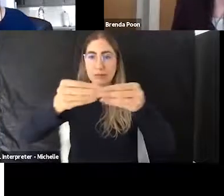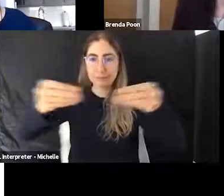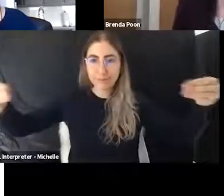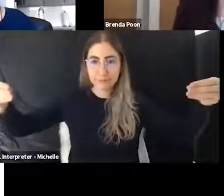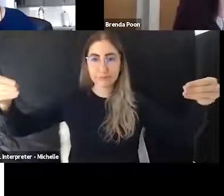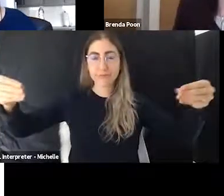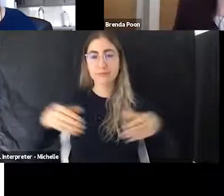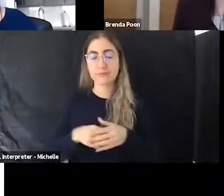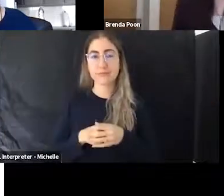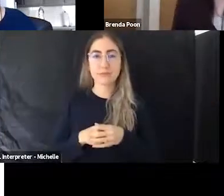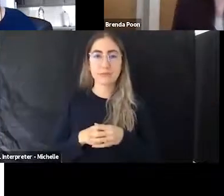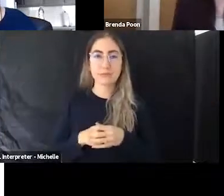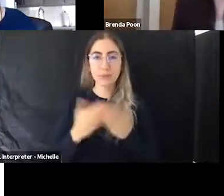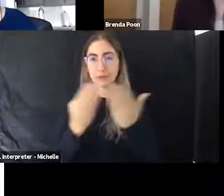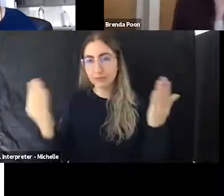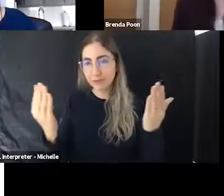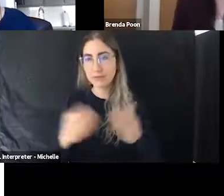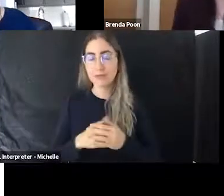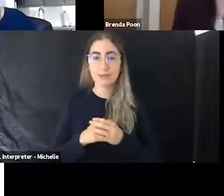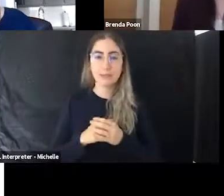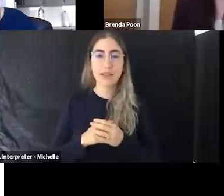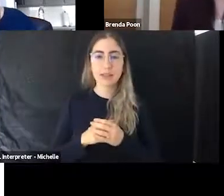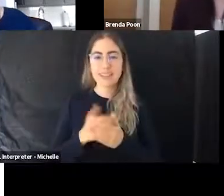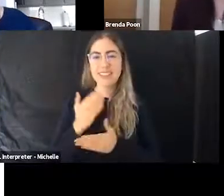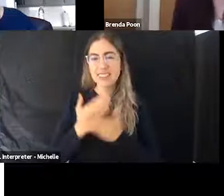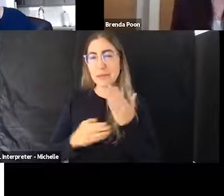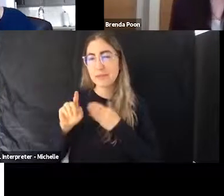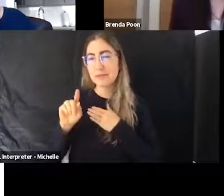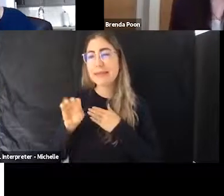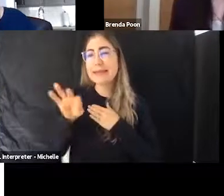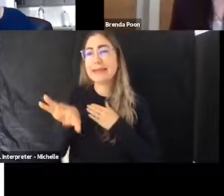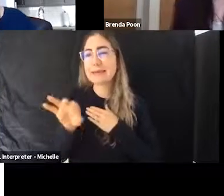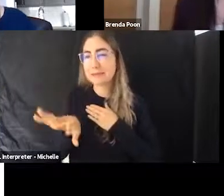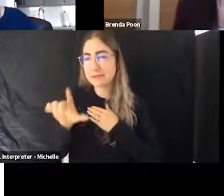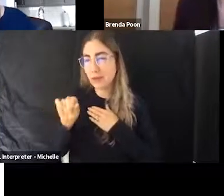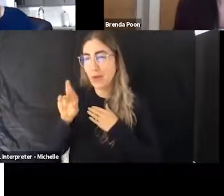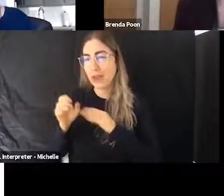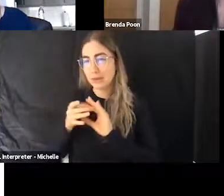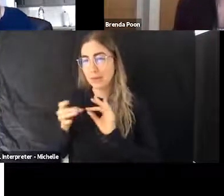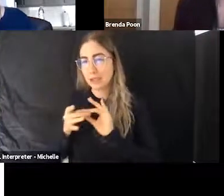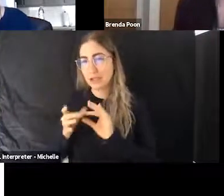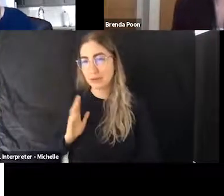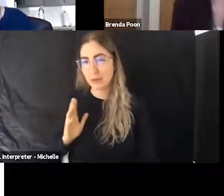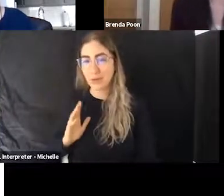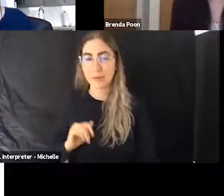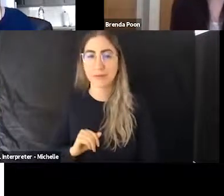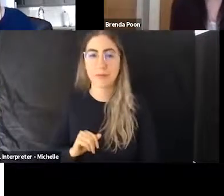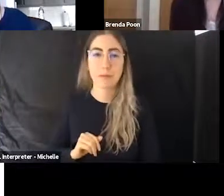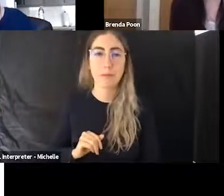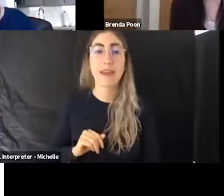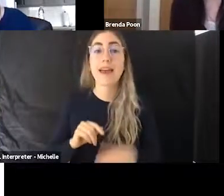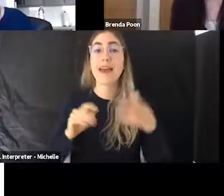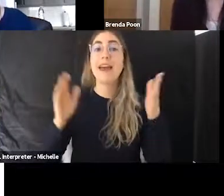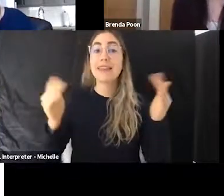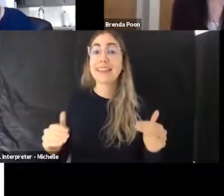of the tips that Lorienne had mentioned earlier as well. And third, are